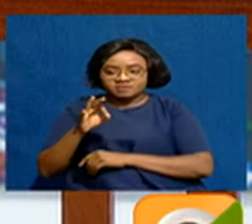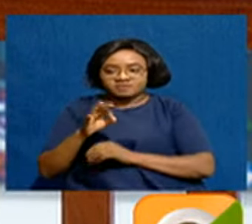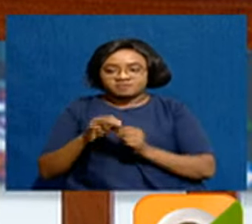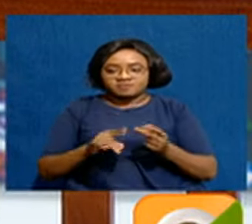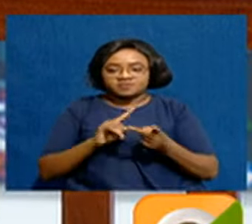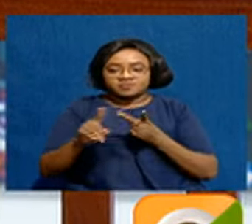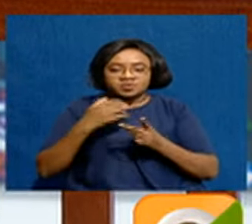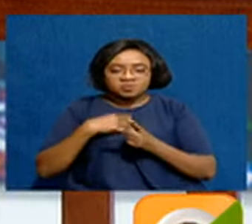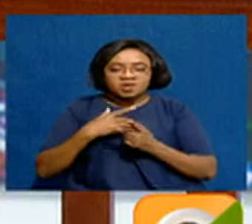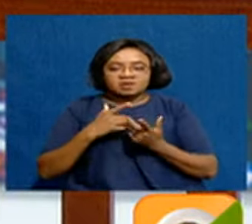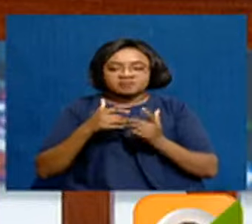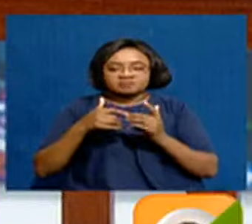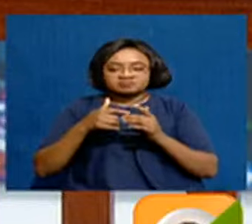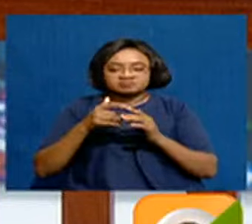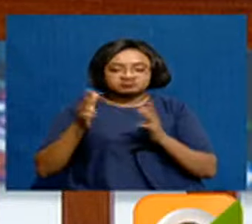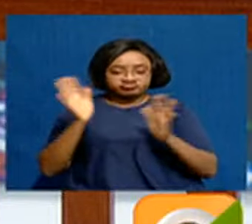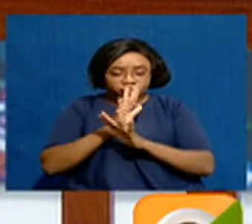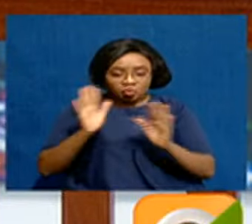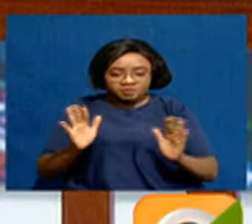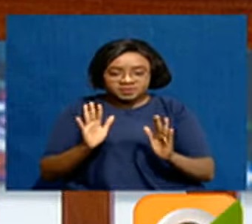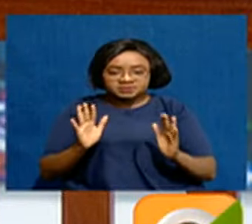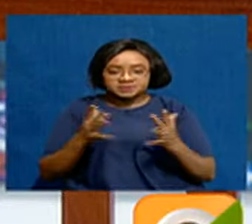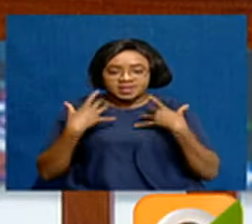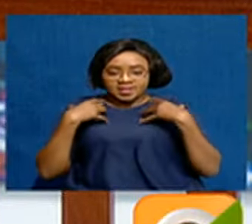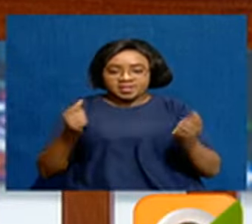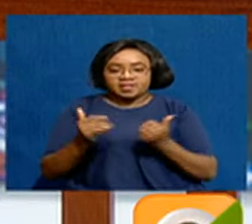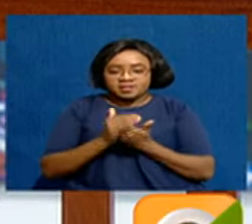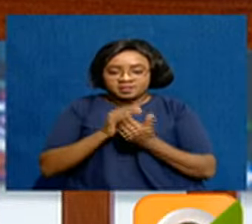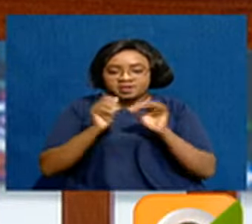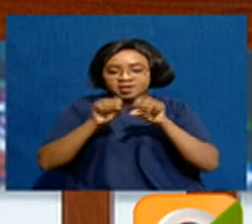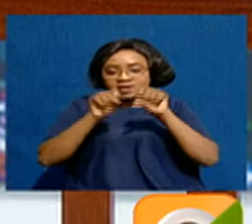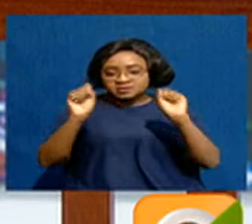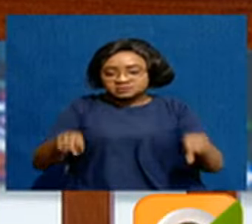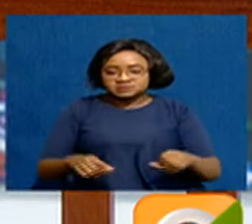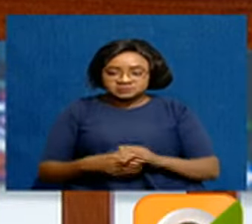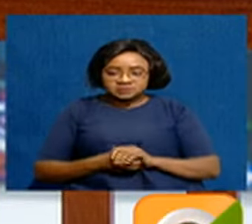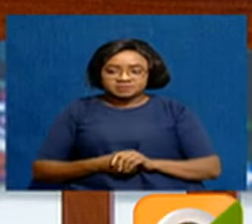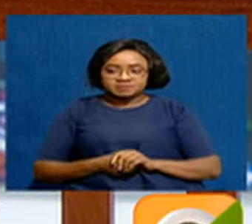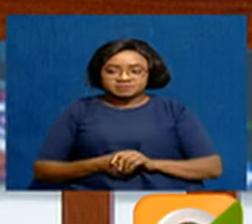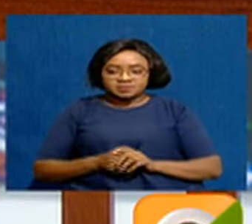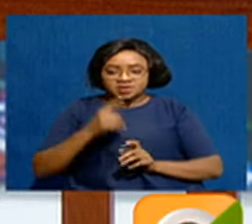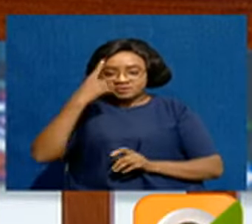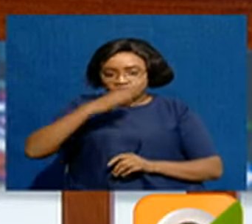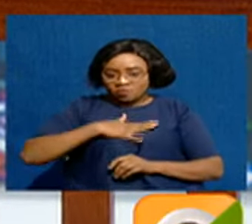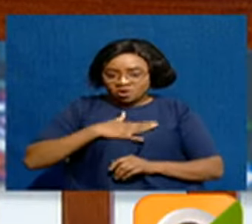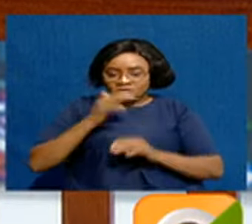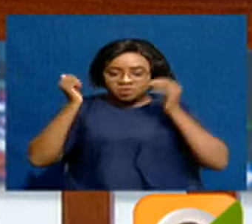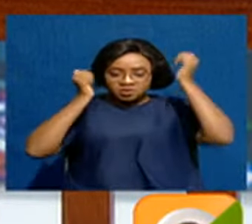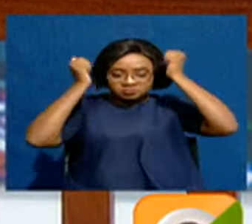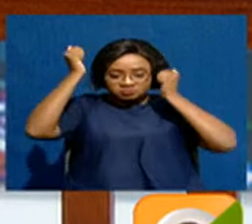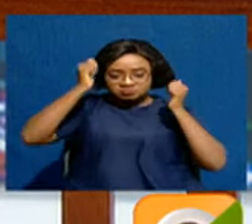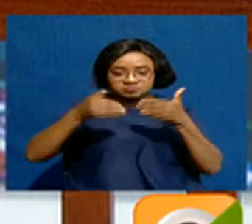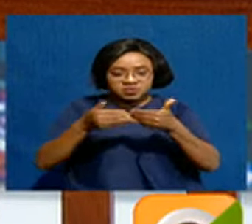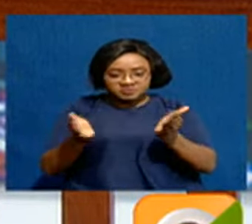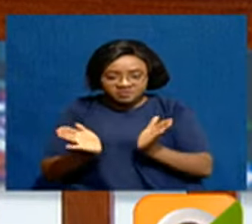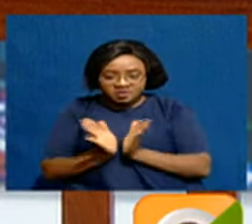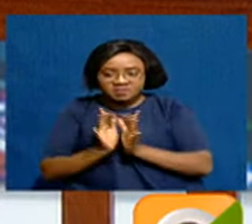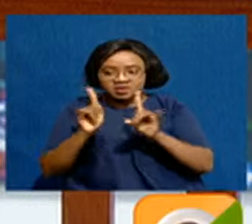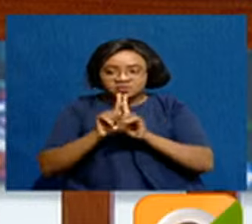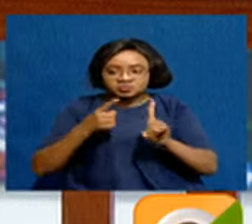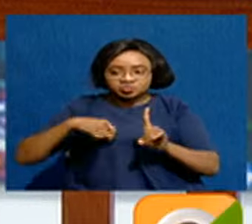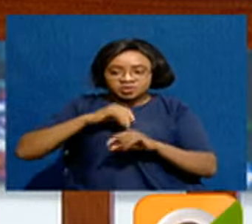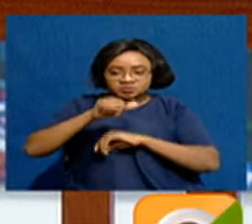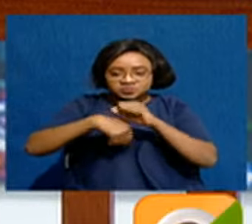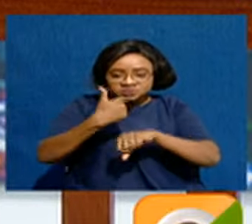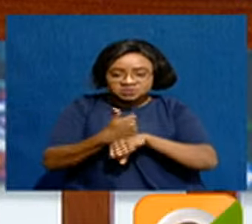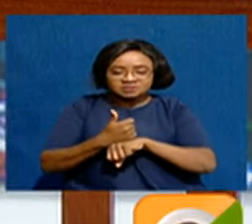very robust, now complete, healthcare system for our soldiers and their families. We are putting in place